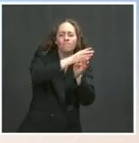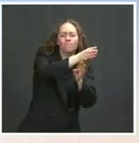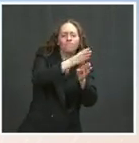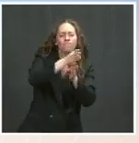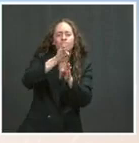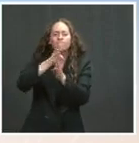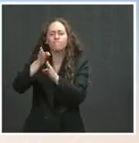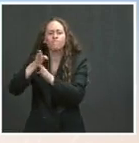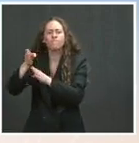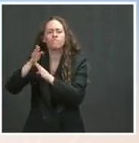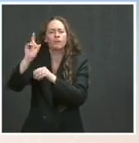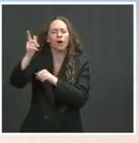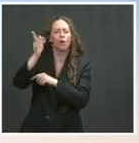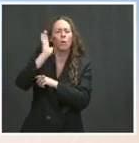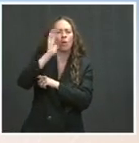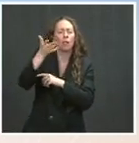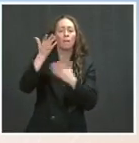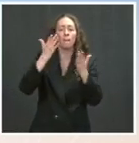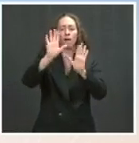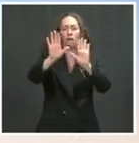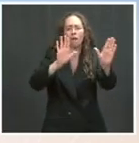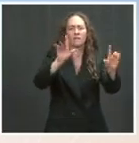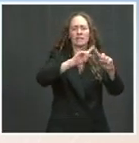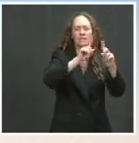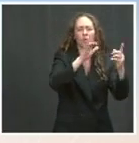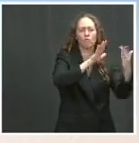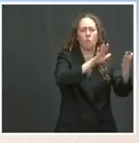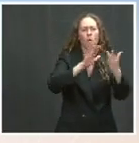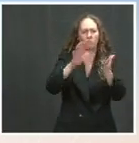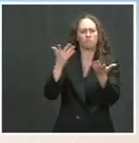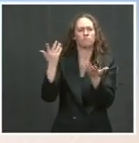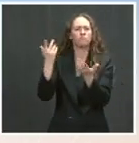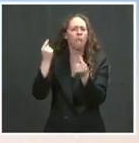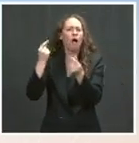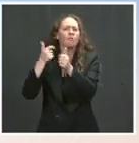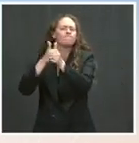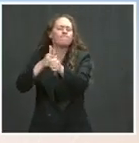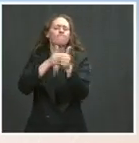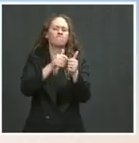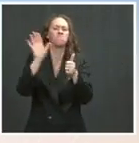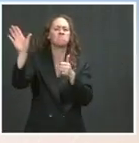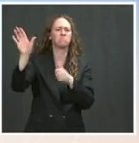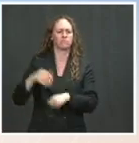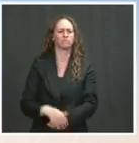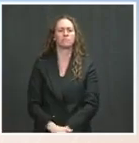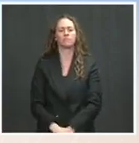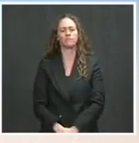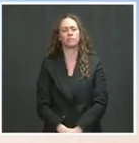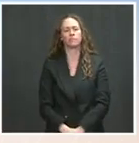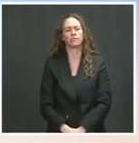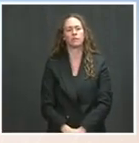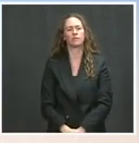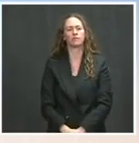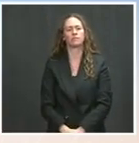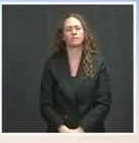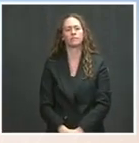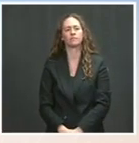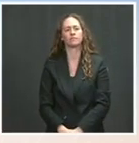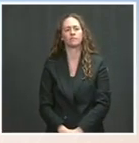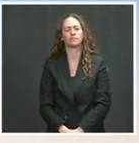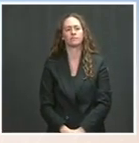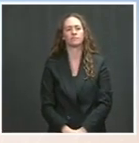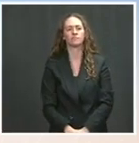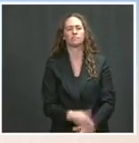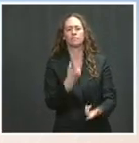a different approach to implementation, because a lot of it is going to be based on the level of vaccination, the level in